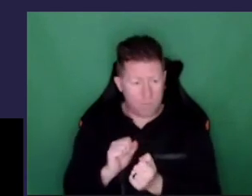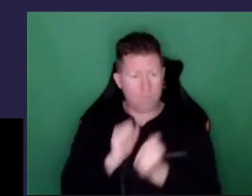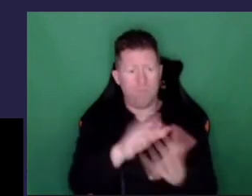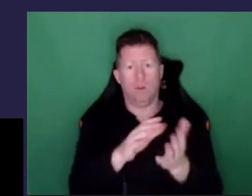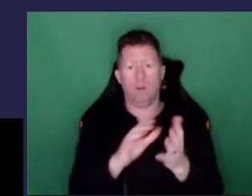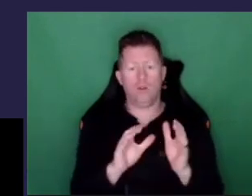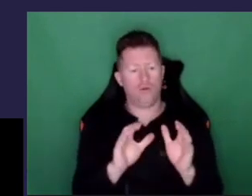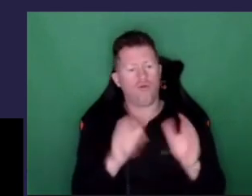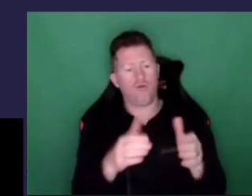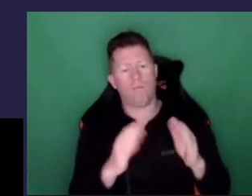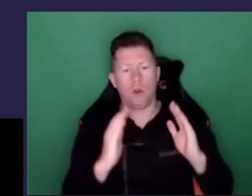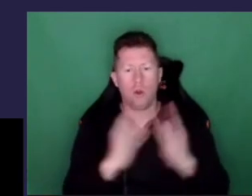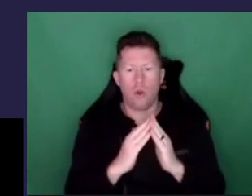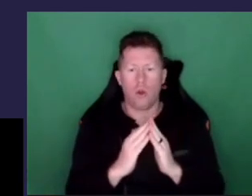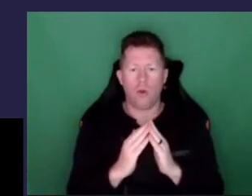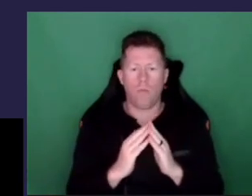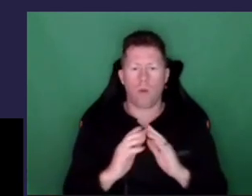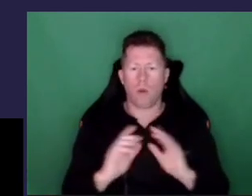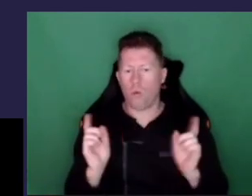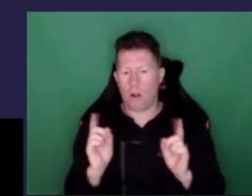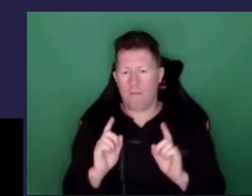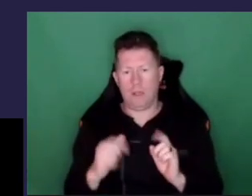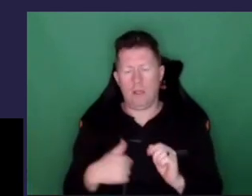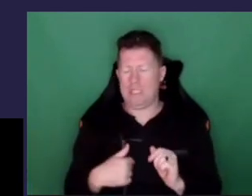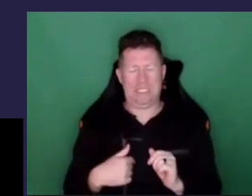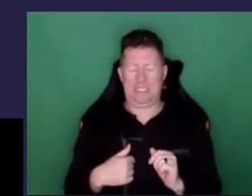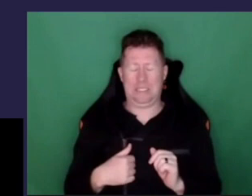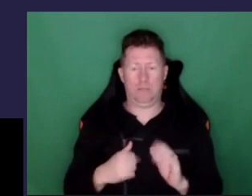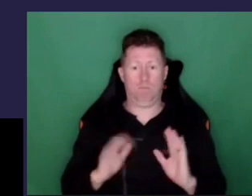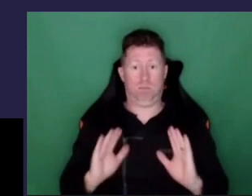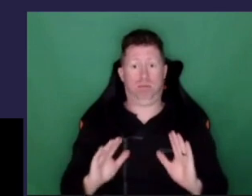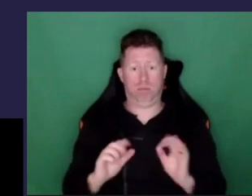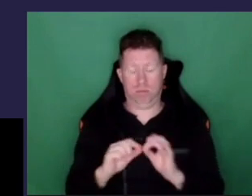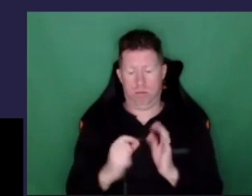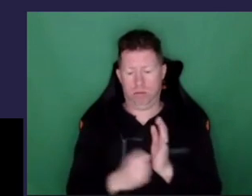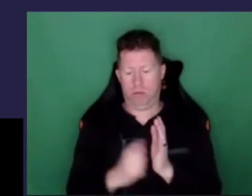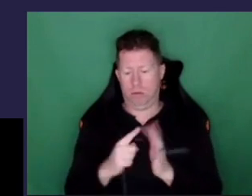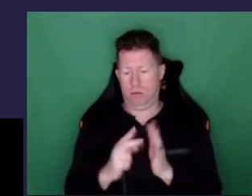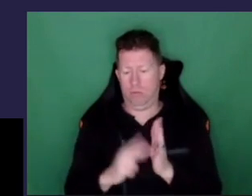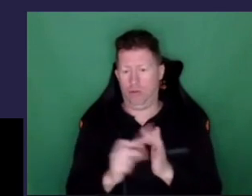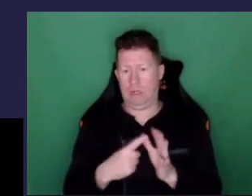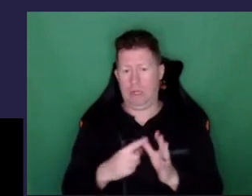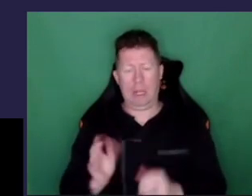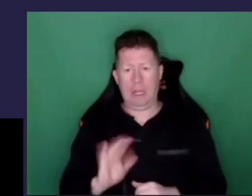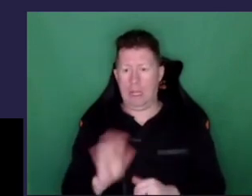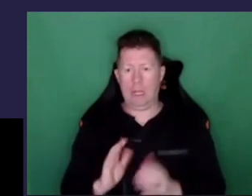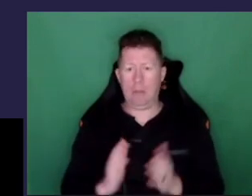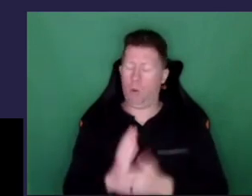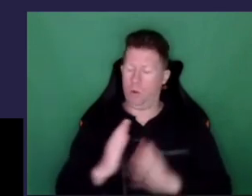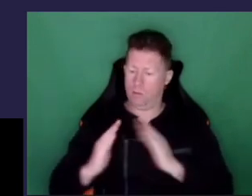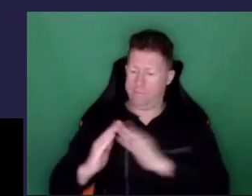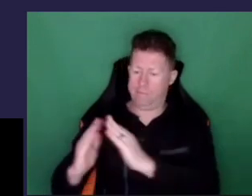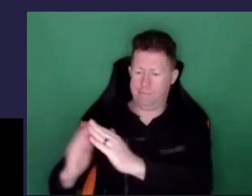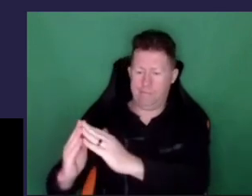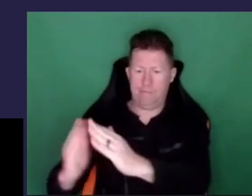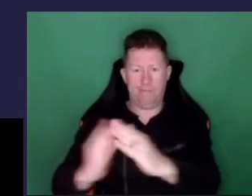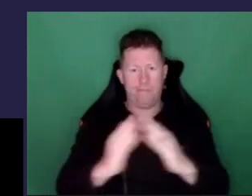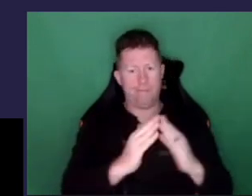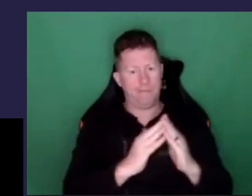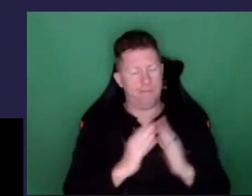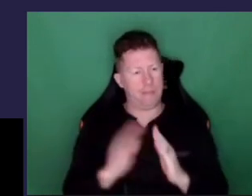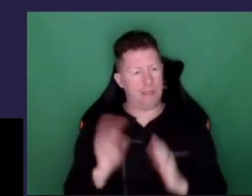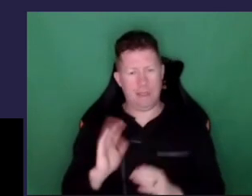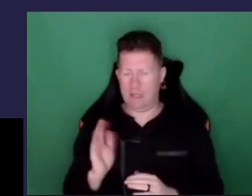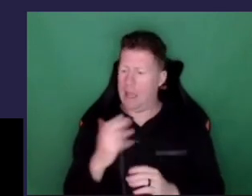or something like that. Would have been very, very difficult for Brenda because she loved her neighborhood. She had a route every